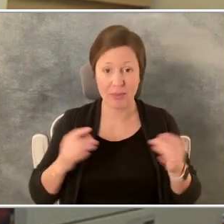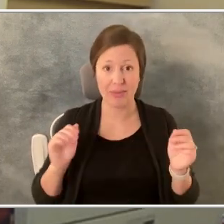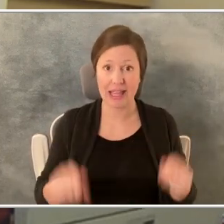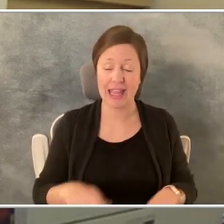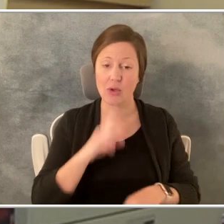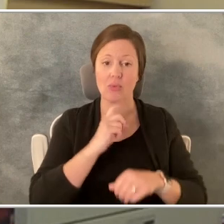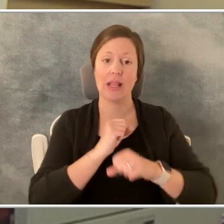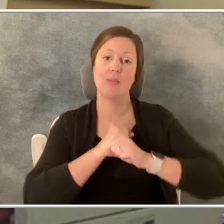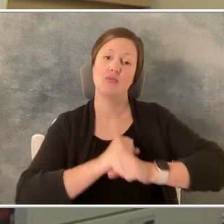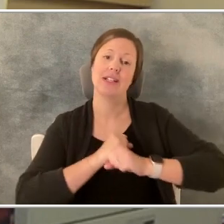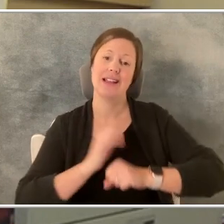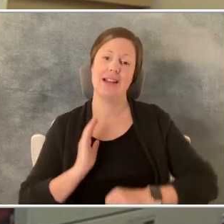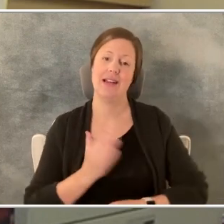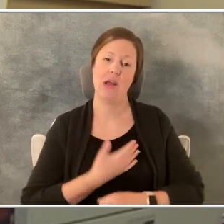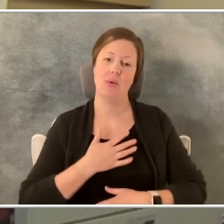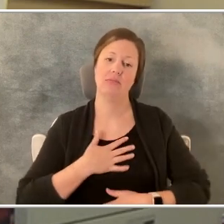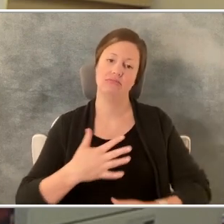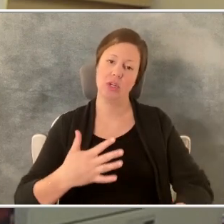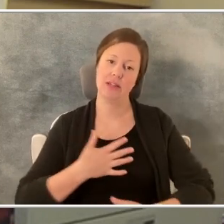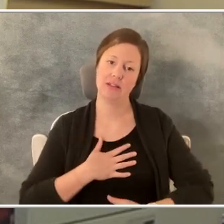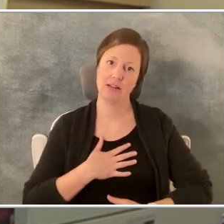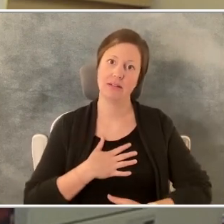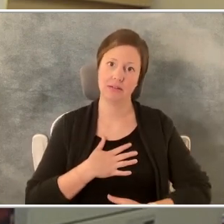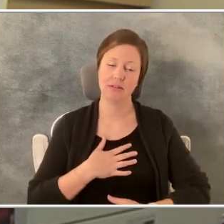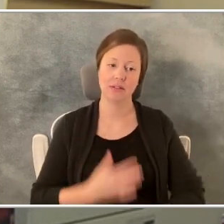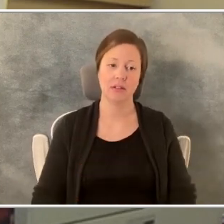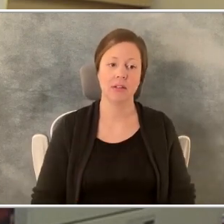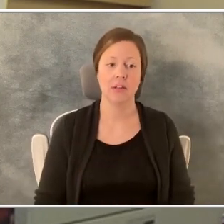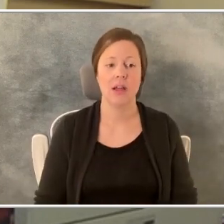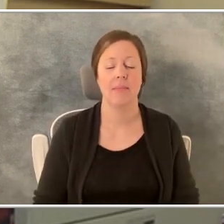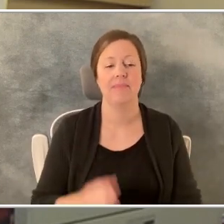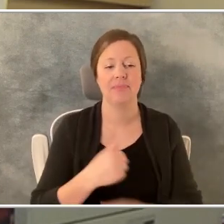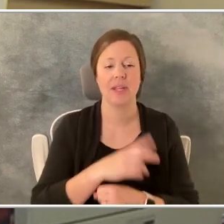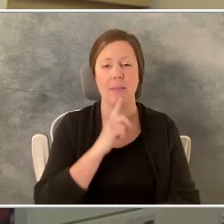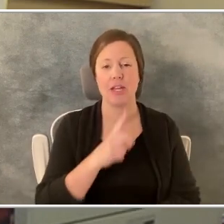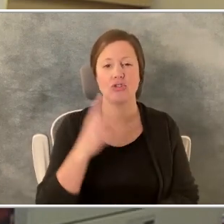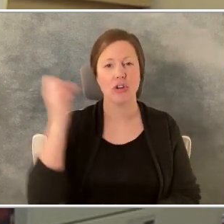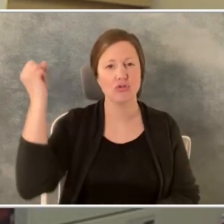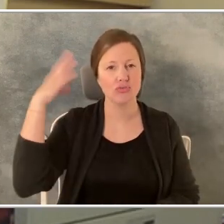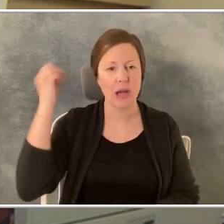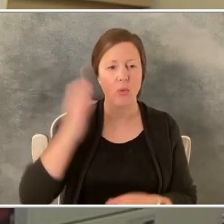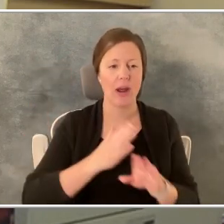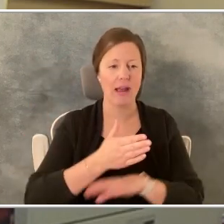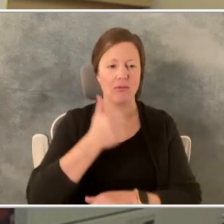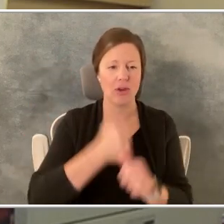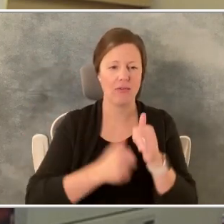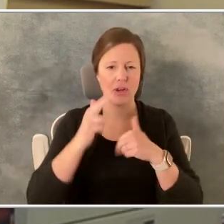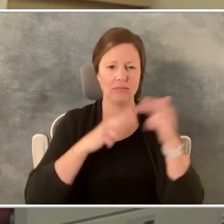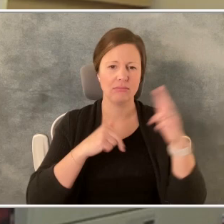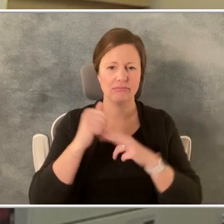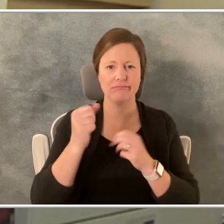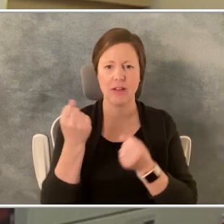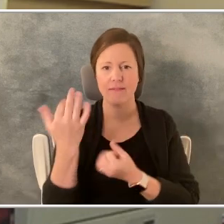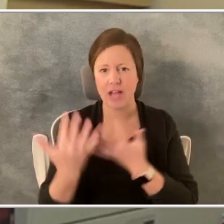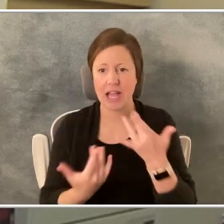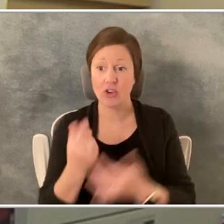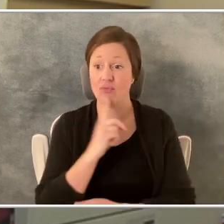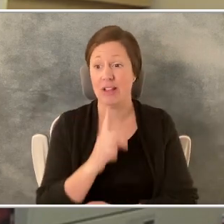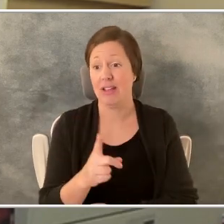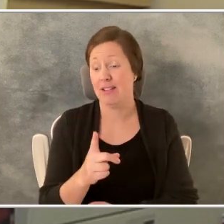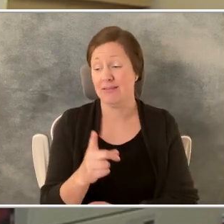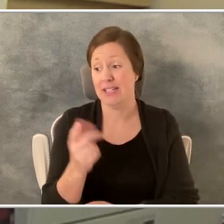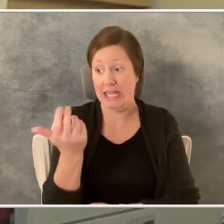our respiratory tract, and making sure that we shower after every structure fire, car fire, dumpster fire. It really doesn't